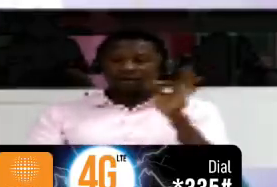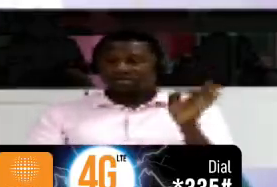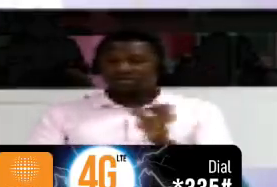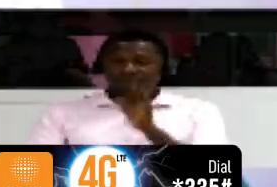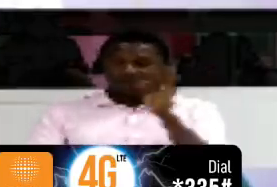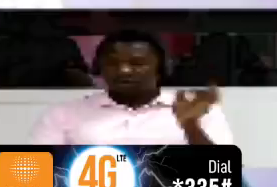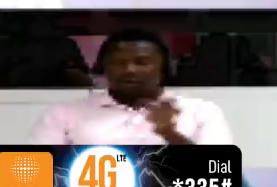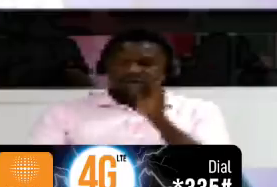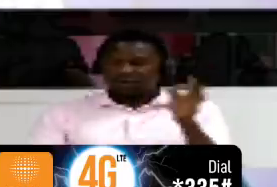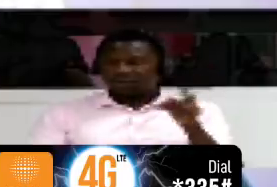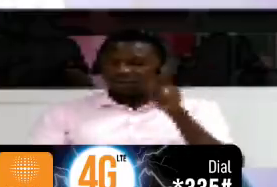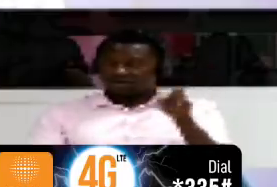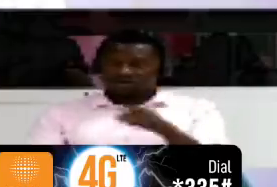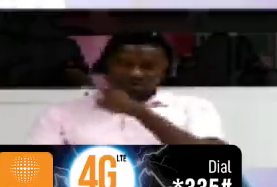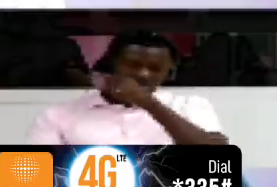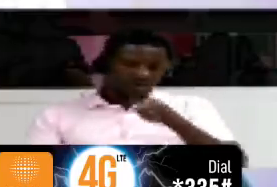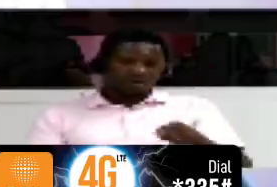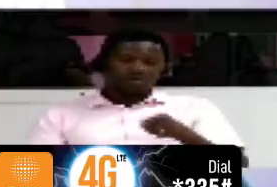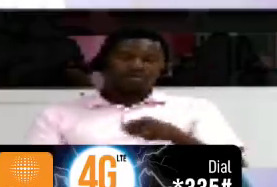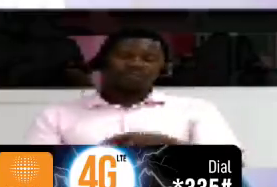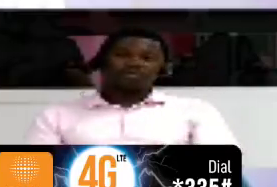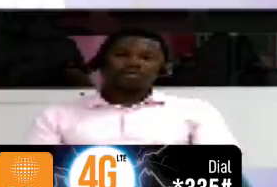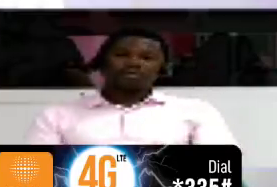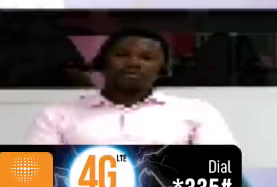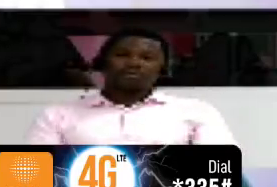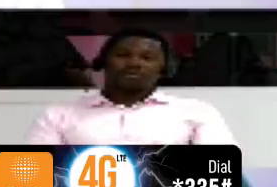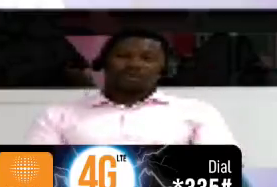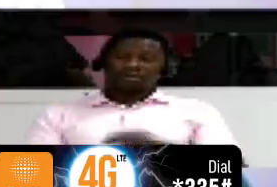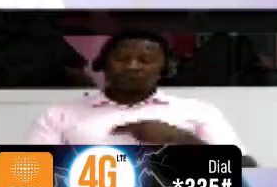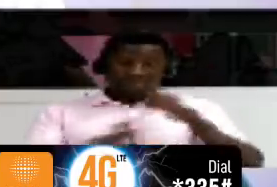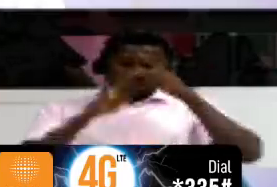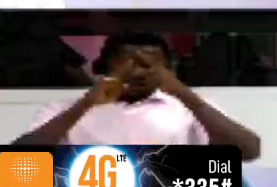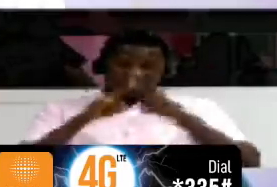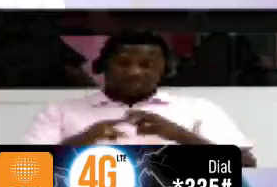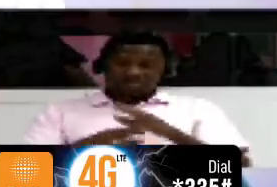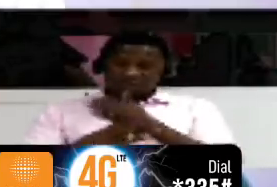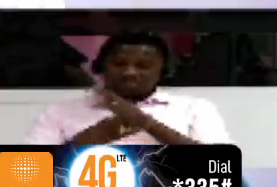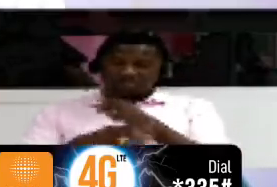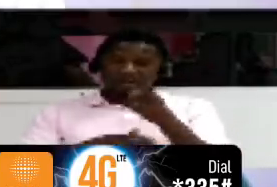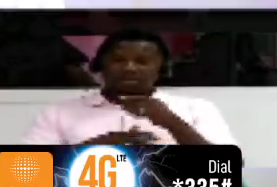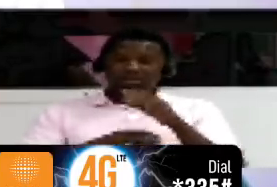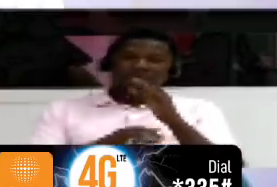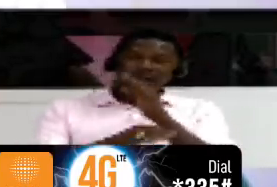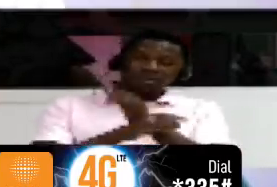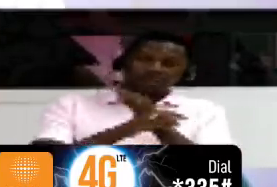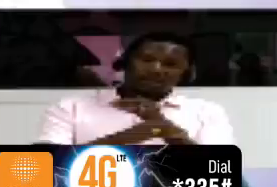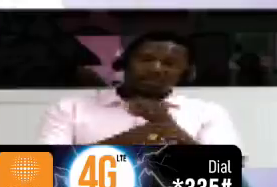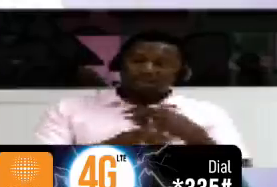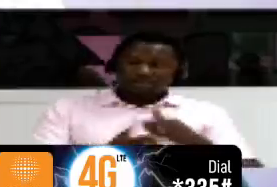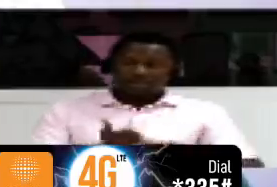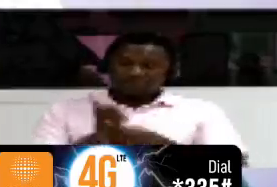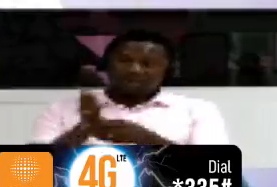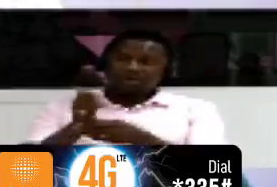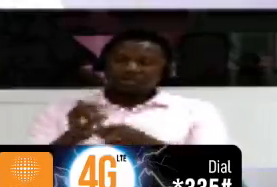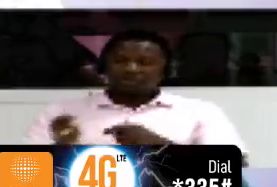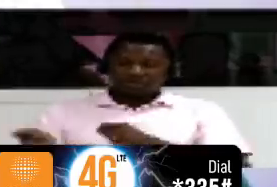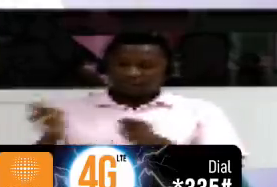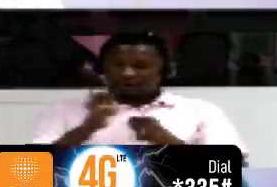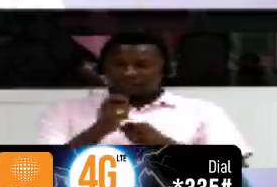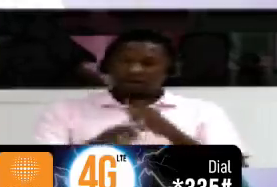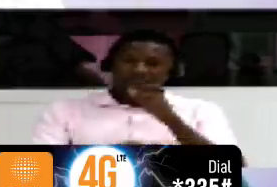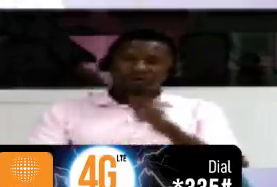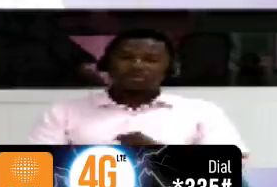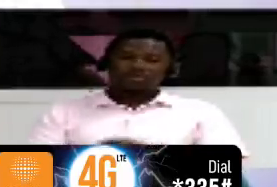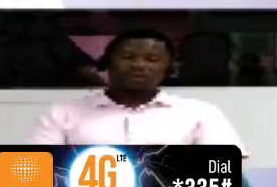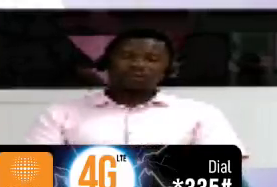was a disciplinary issue between him and a teacher that led to the involvement of the fire service? Exactly. Thank